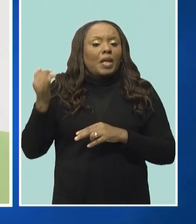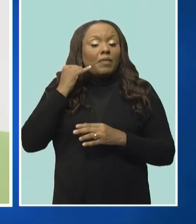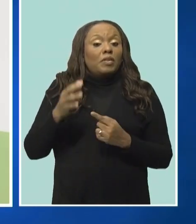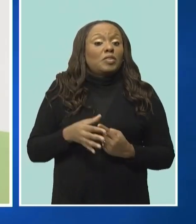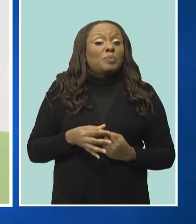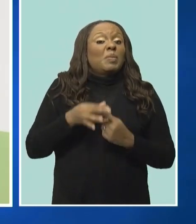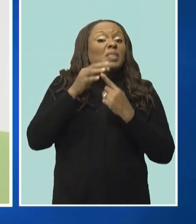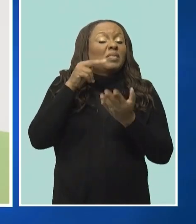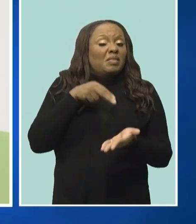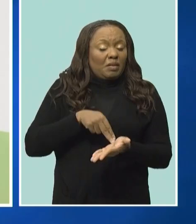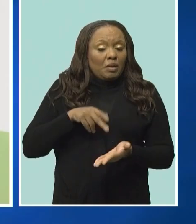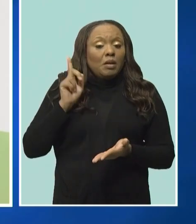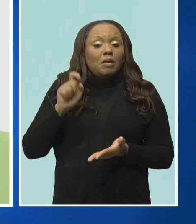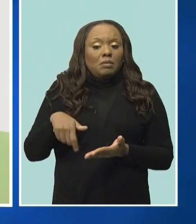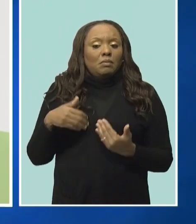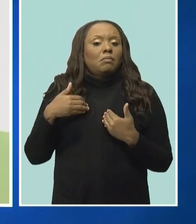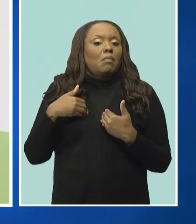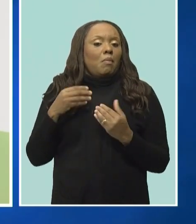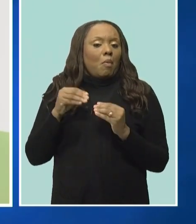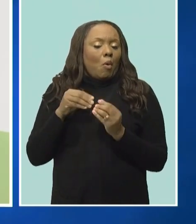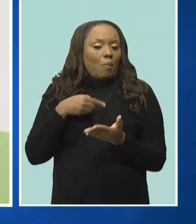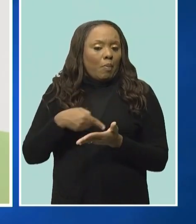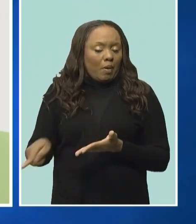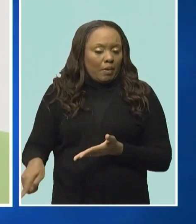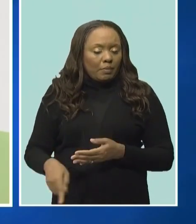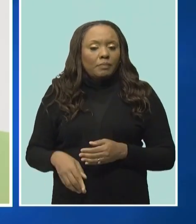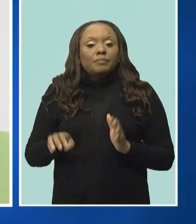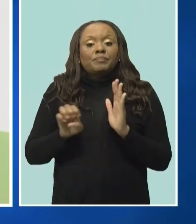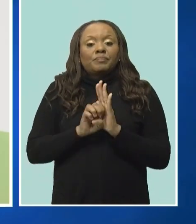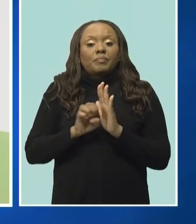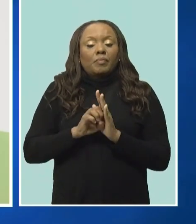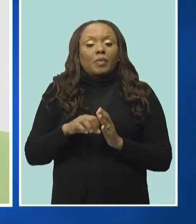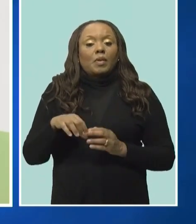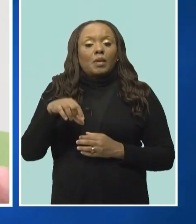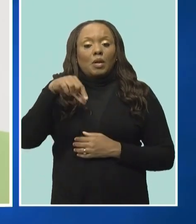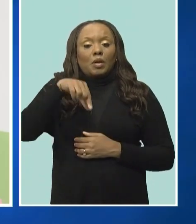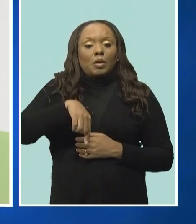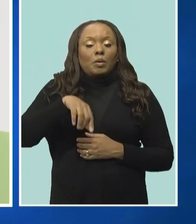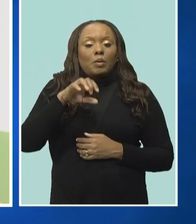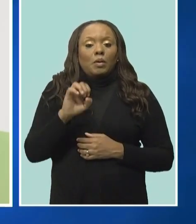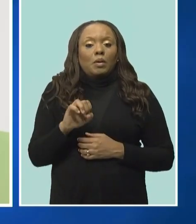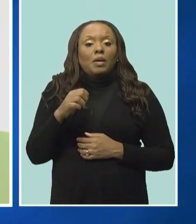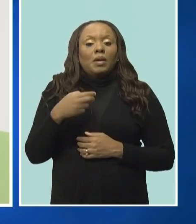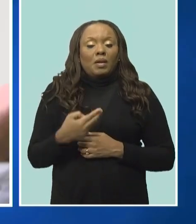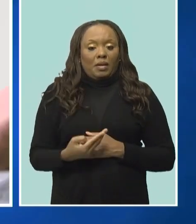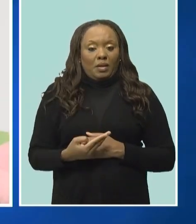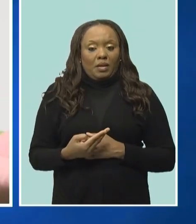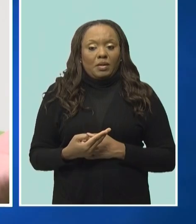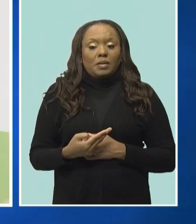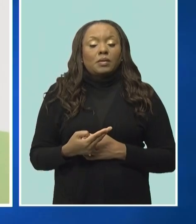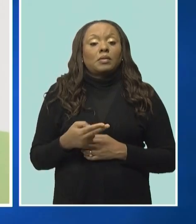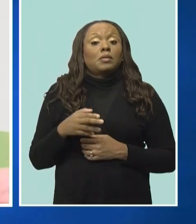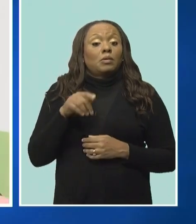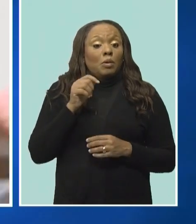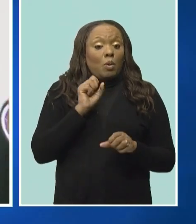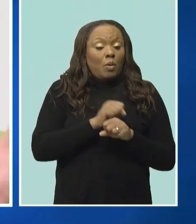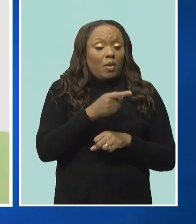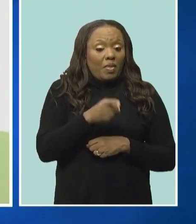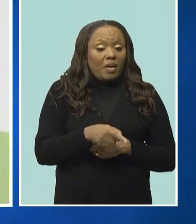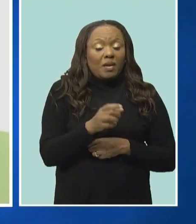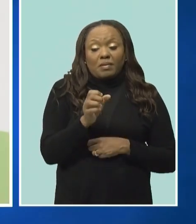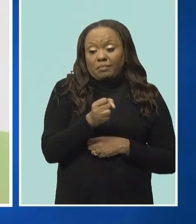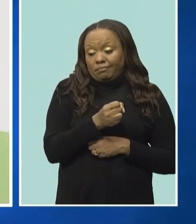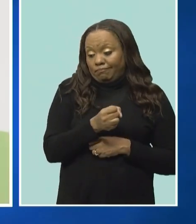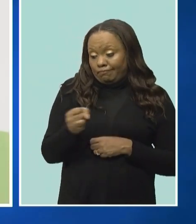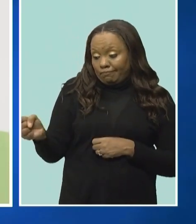previously within the QH, for example, you move forward, you had to come out of the clinical stream and go into administration in order to